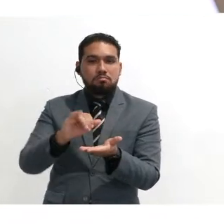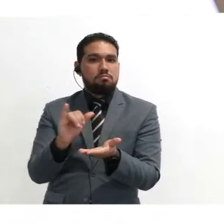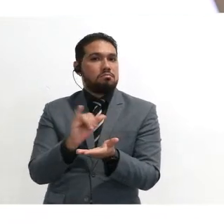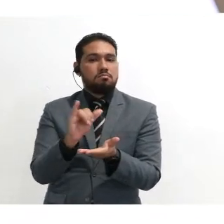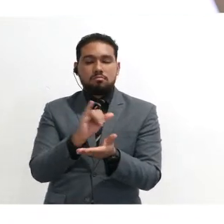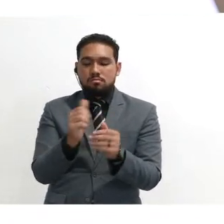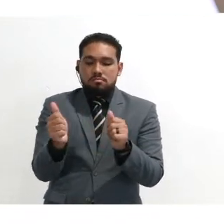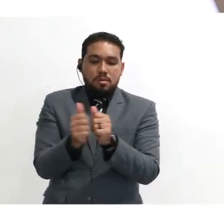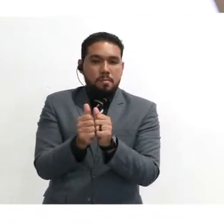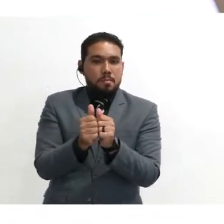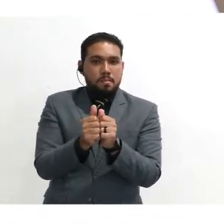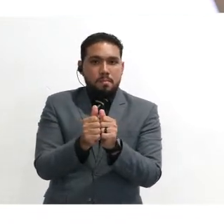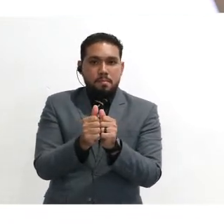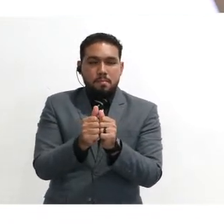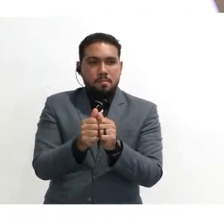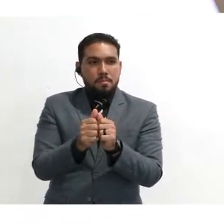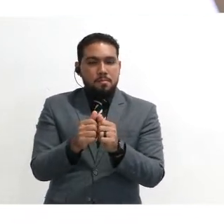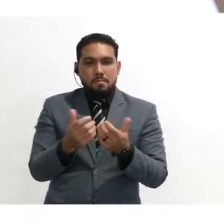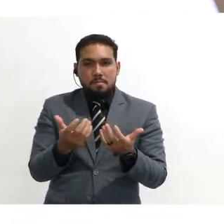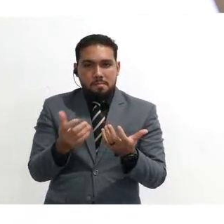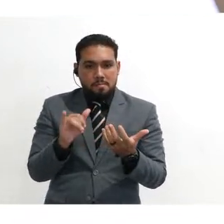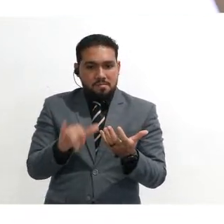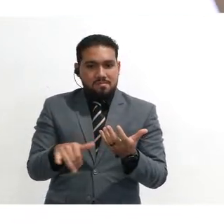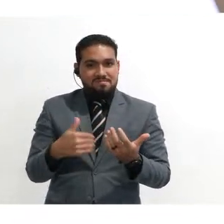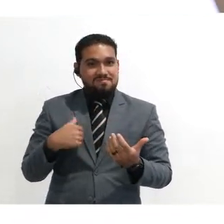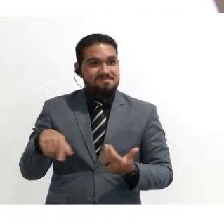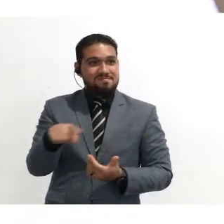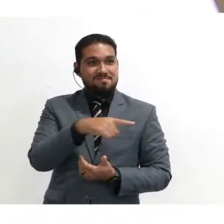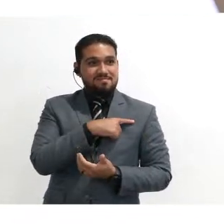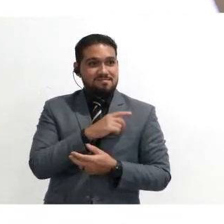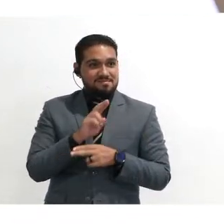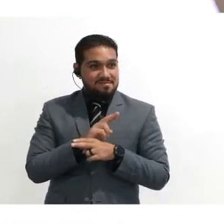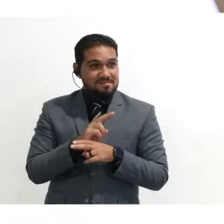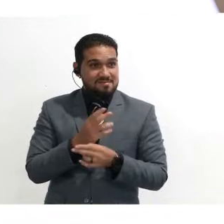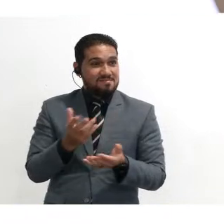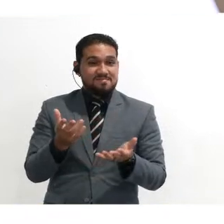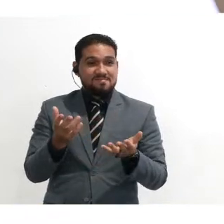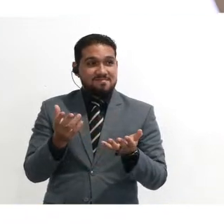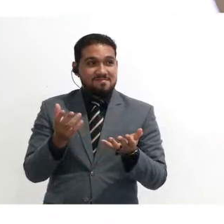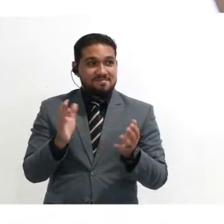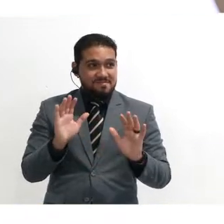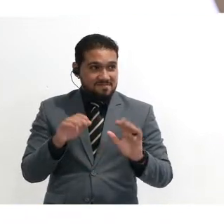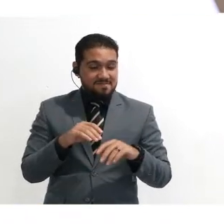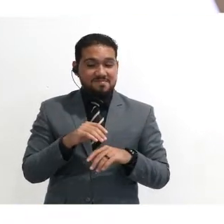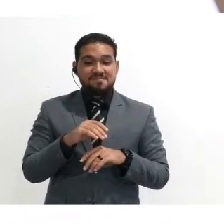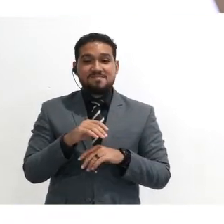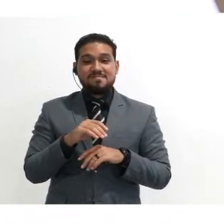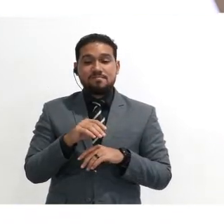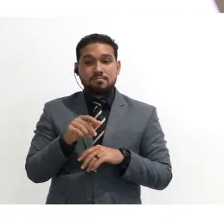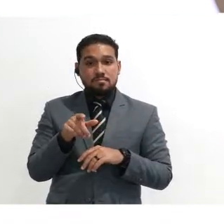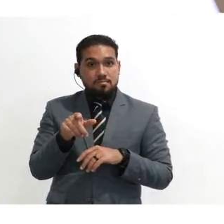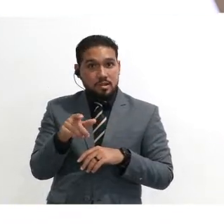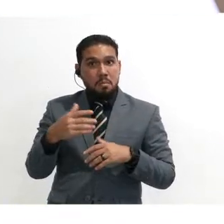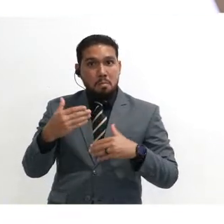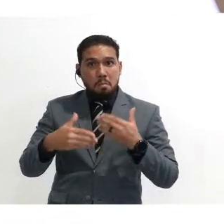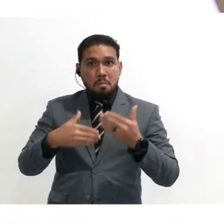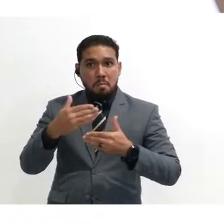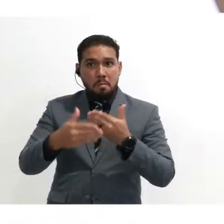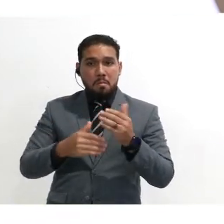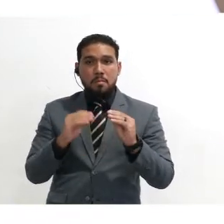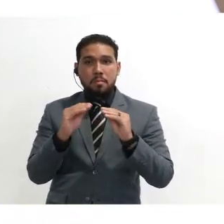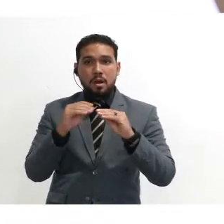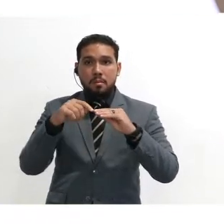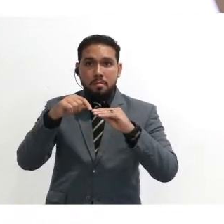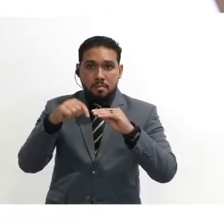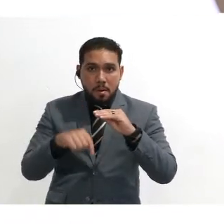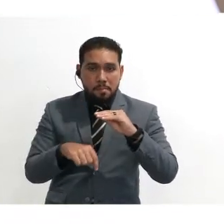And these have just gotten a little more complicated over time, but the concept is the same: memory package on top and logic